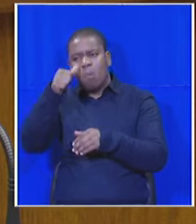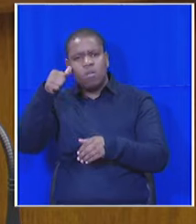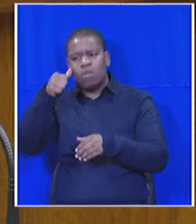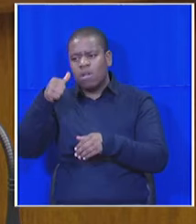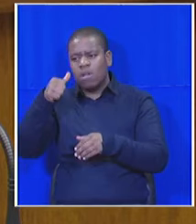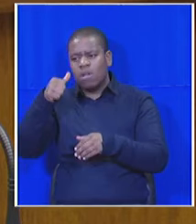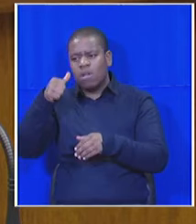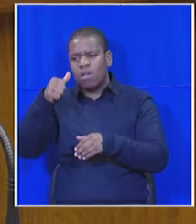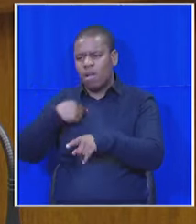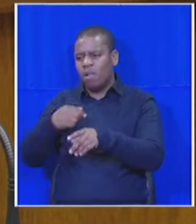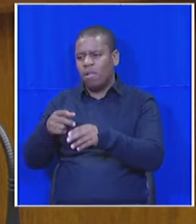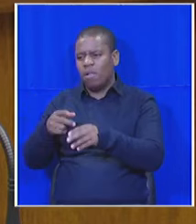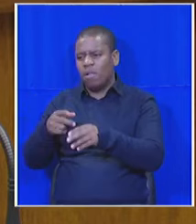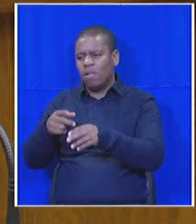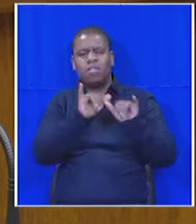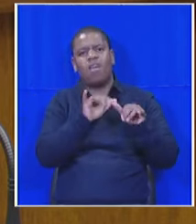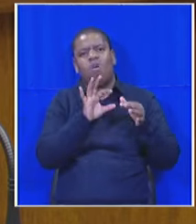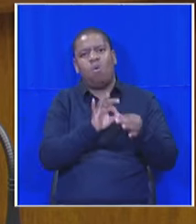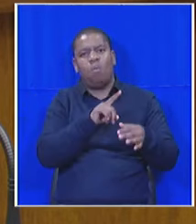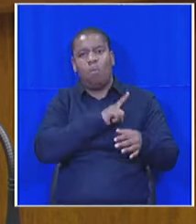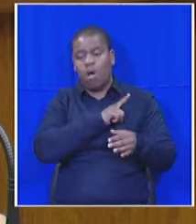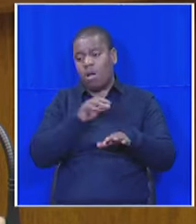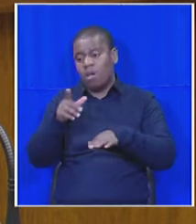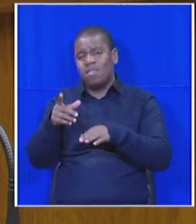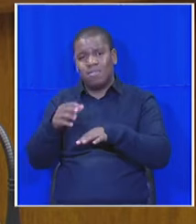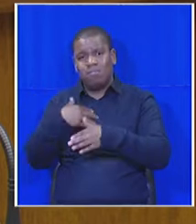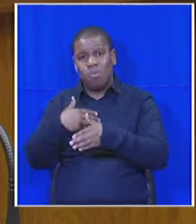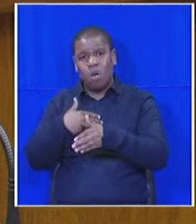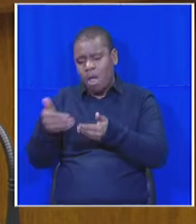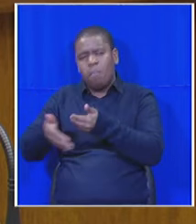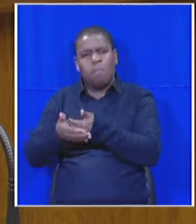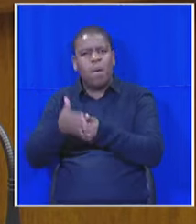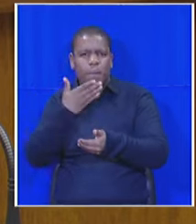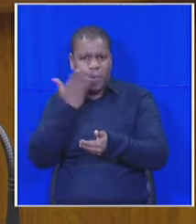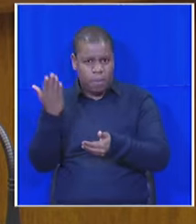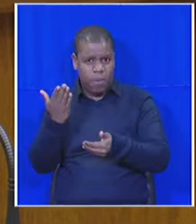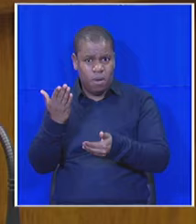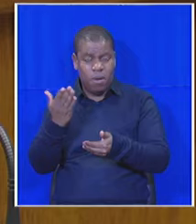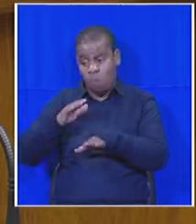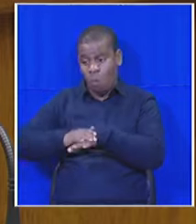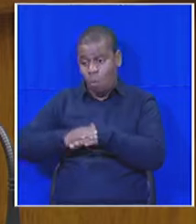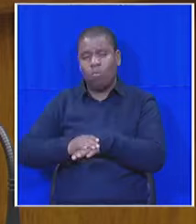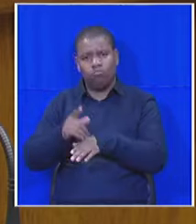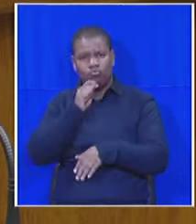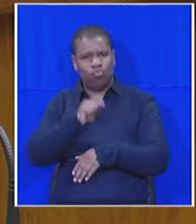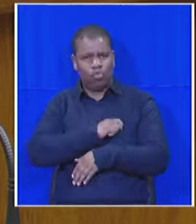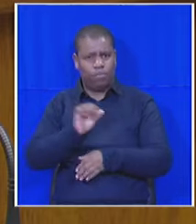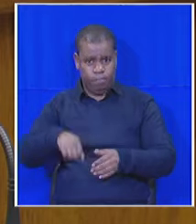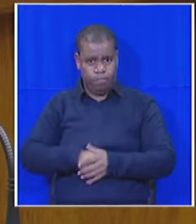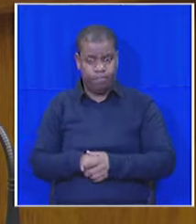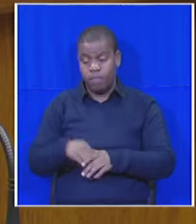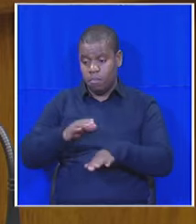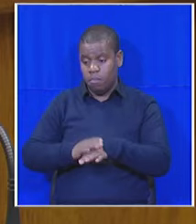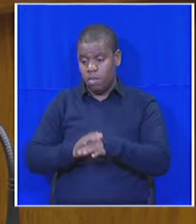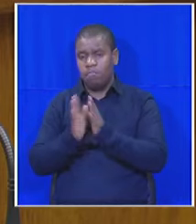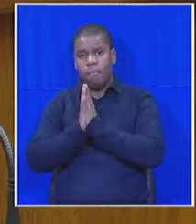on this department and government at large to ensure that free sanitary pads for all those who need them become a reality. We have also called for VAT to be